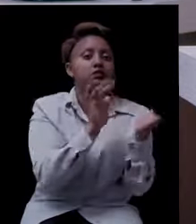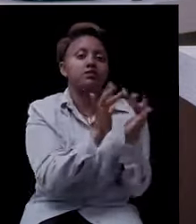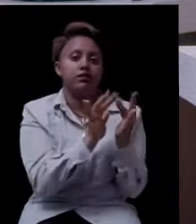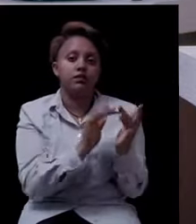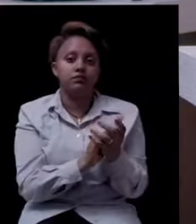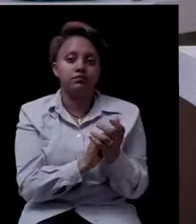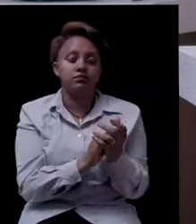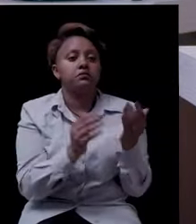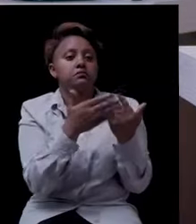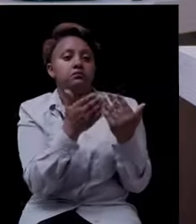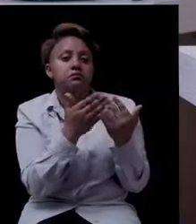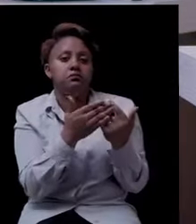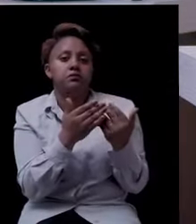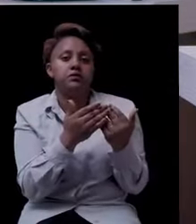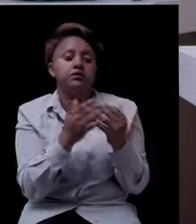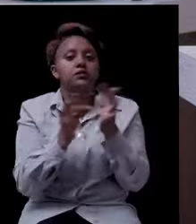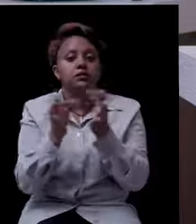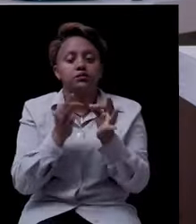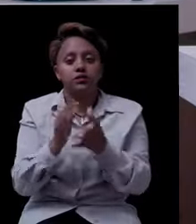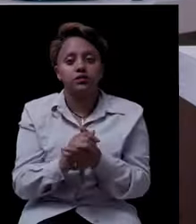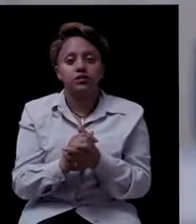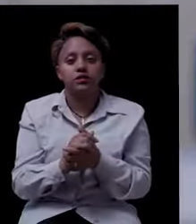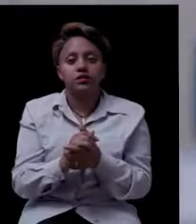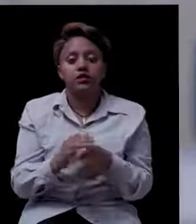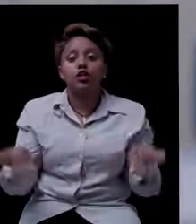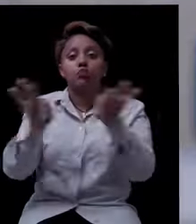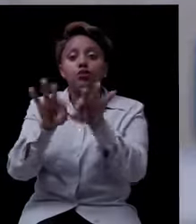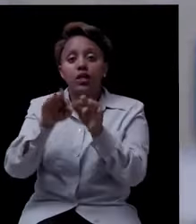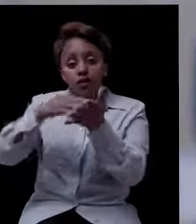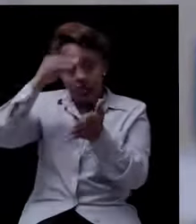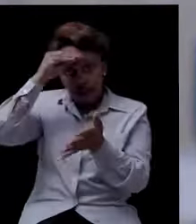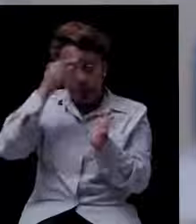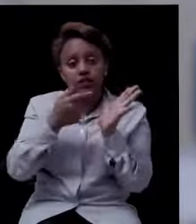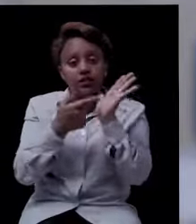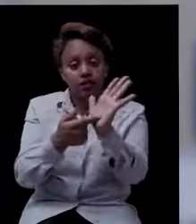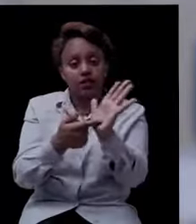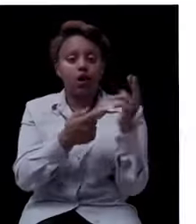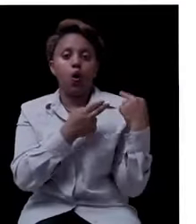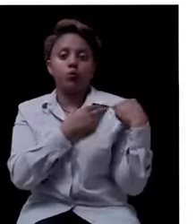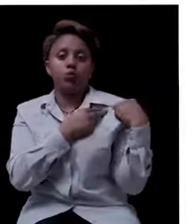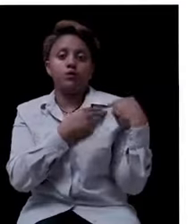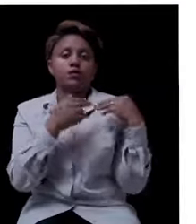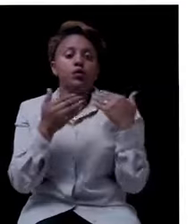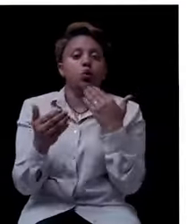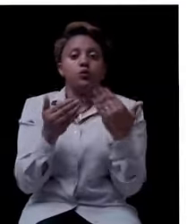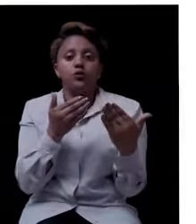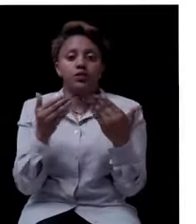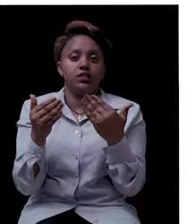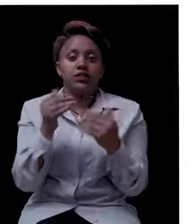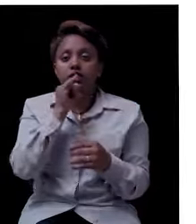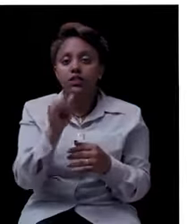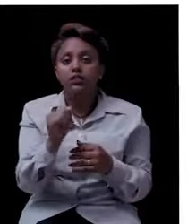be transferred over the internet with much safer encryption. Another important lesson in here is autonomic